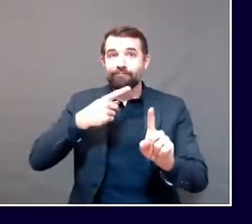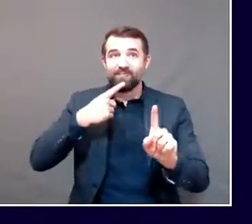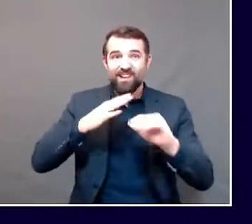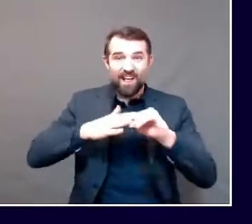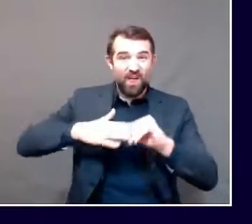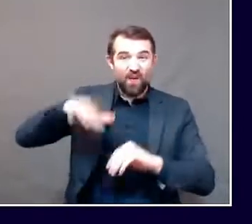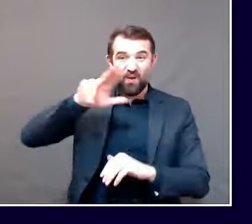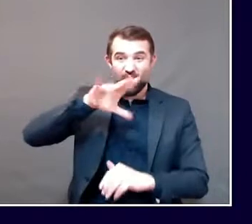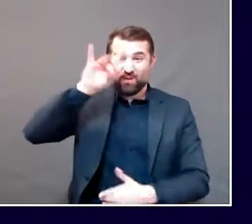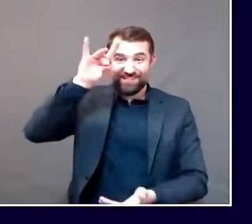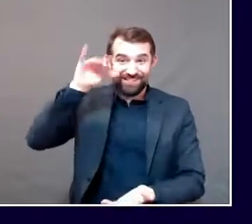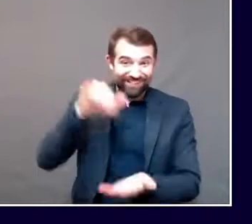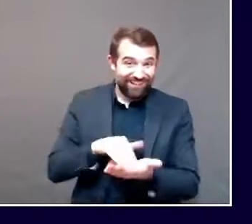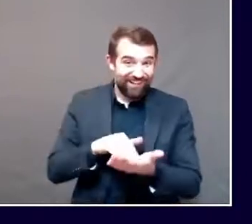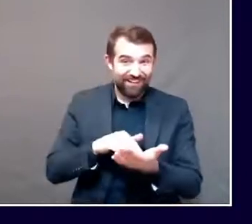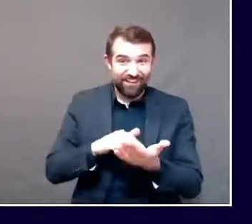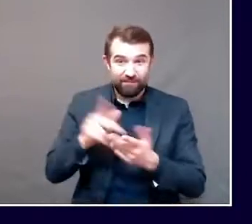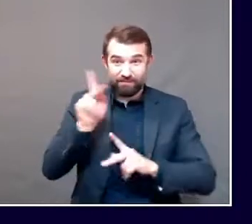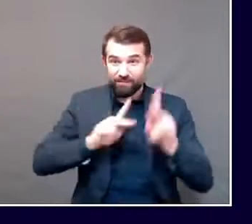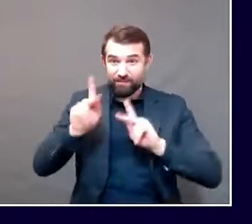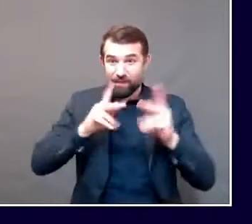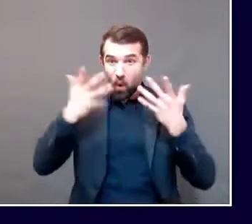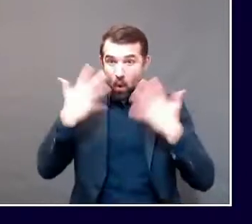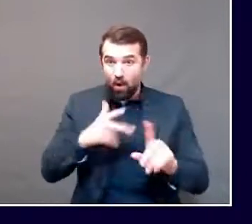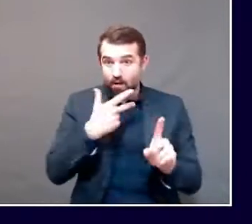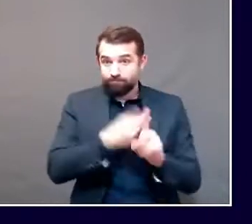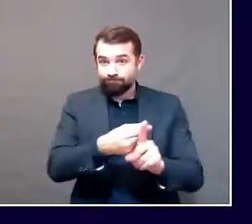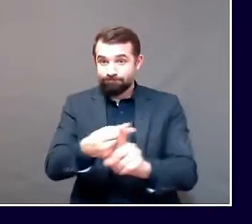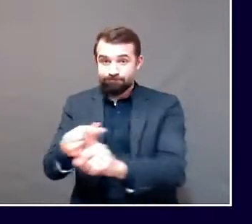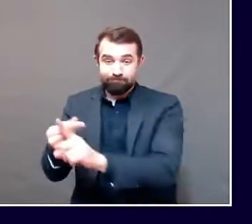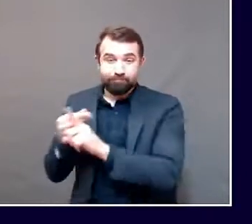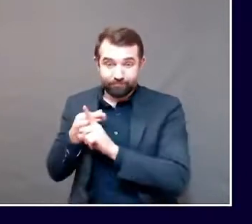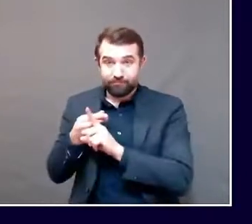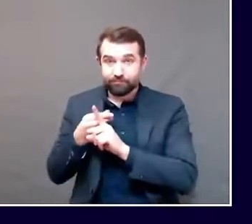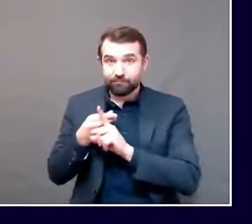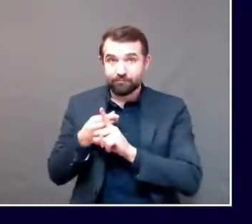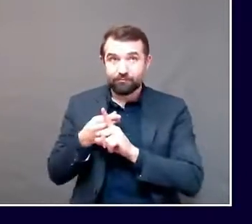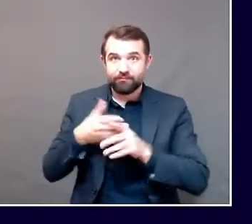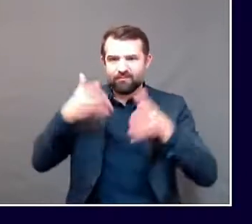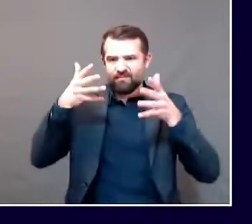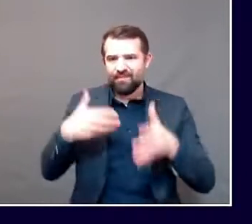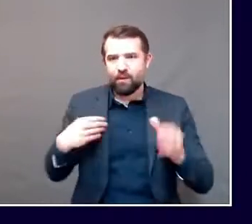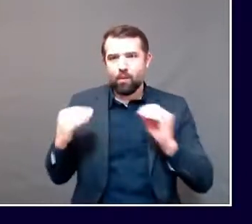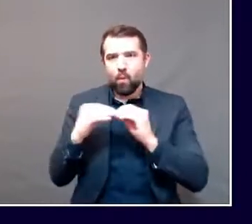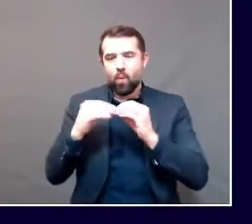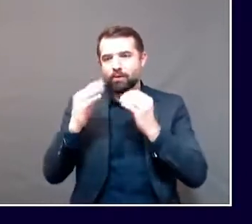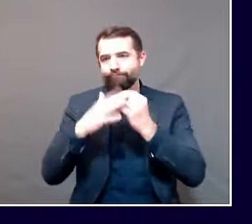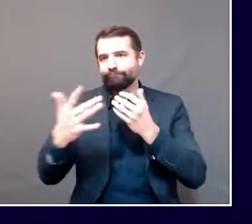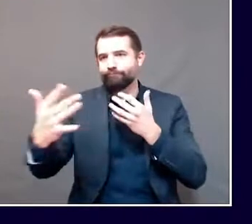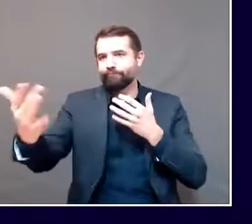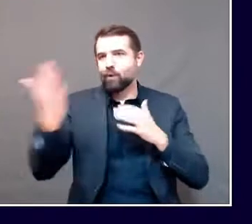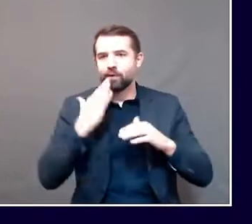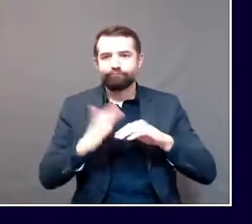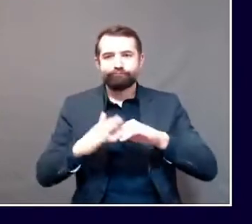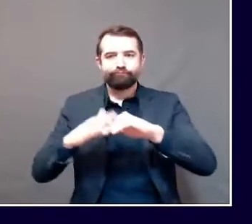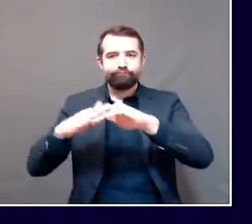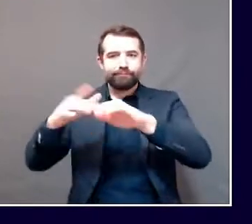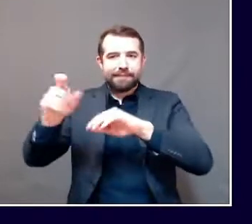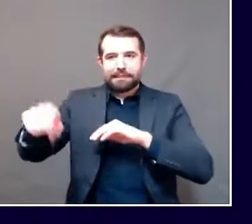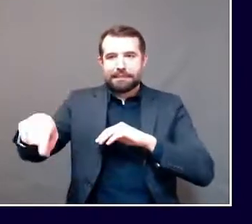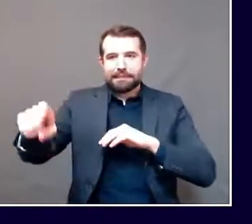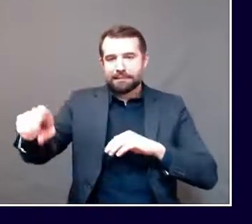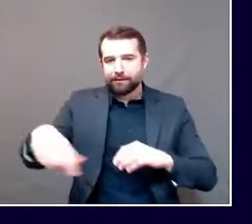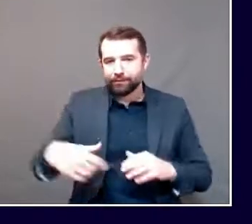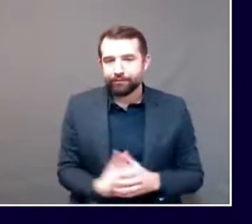COVID-19 vaccine. But we know that we've got more to do. We've got more to turn up the dial so that we can start putting